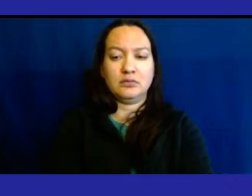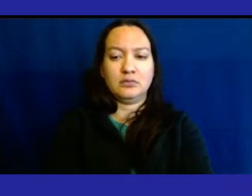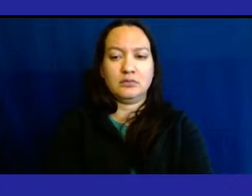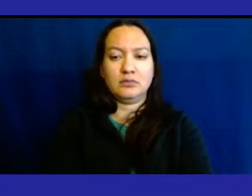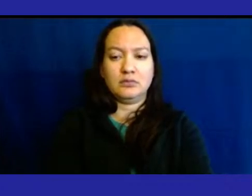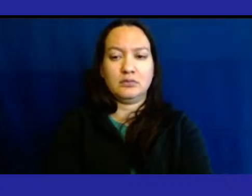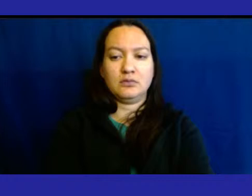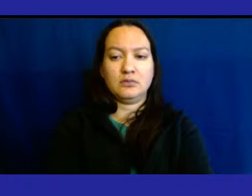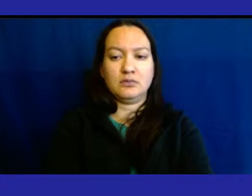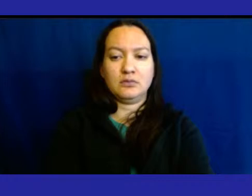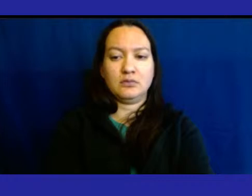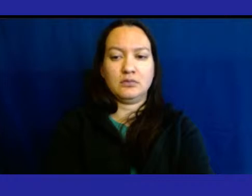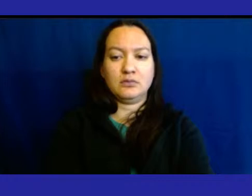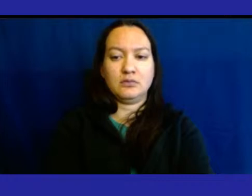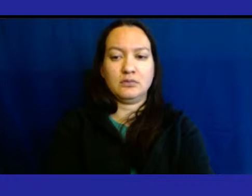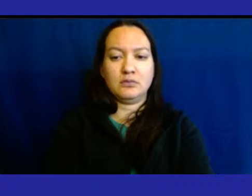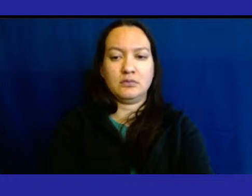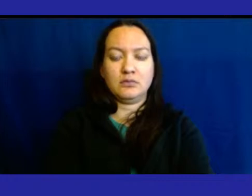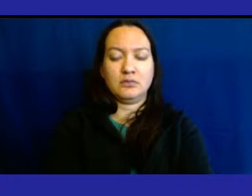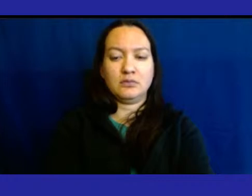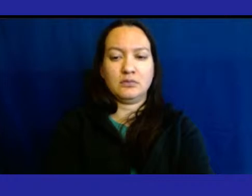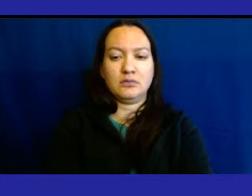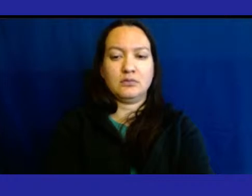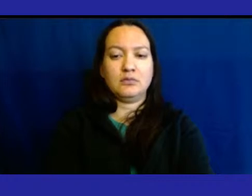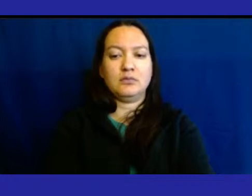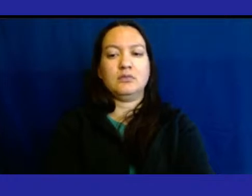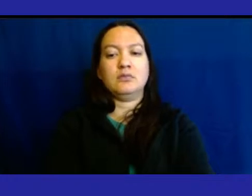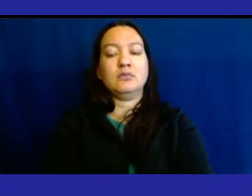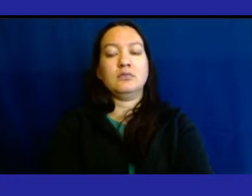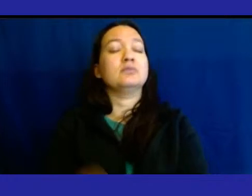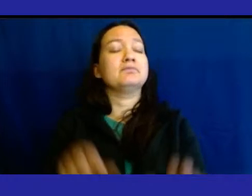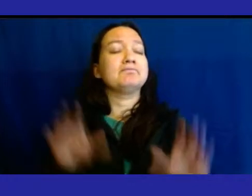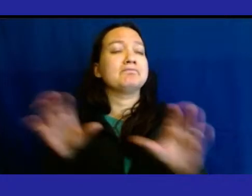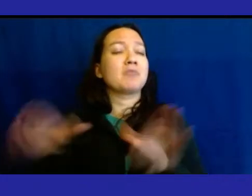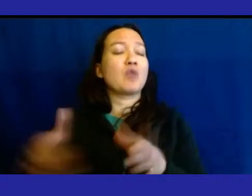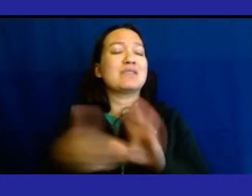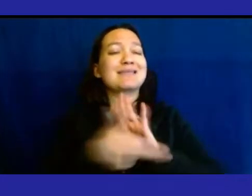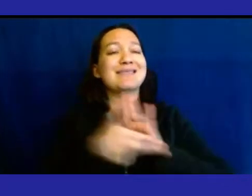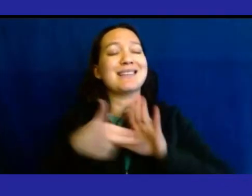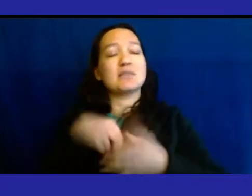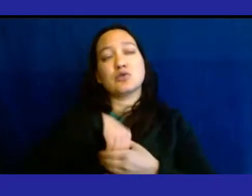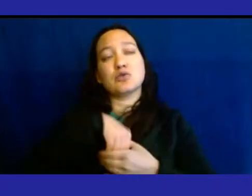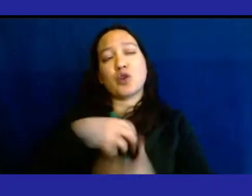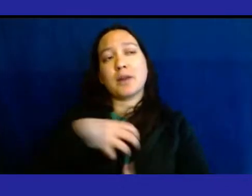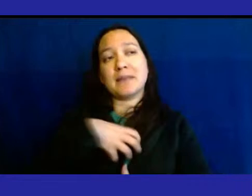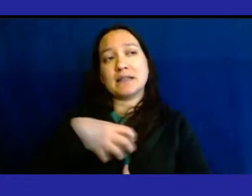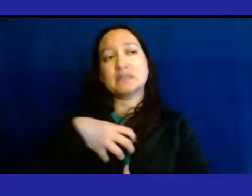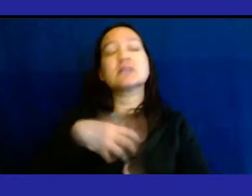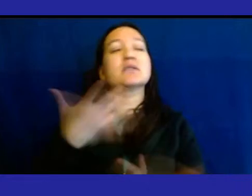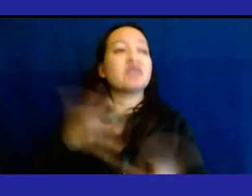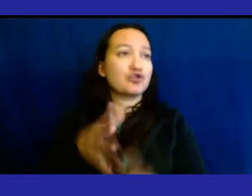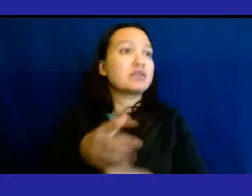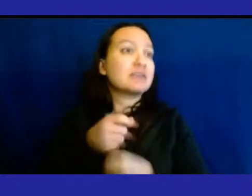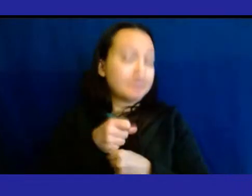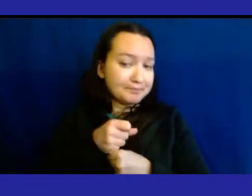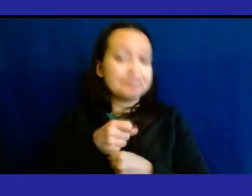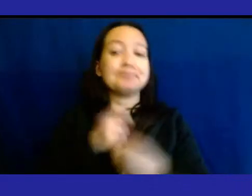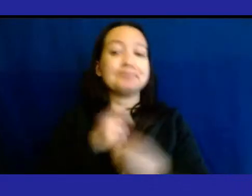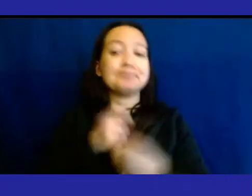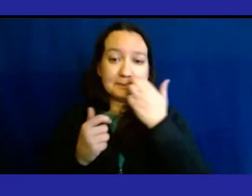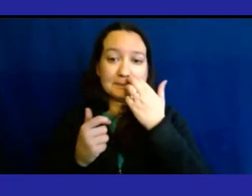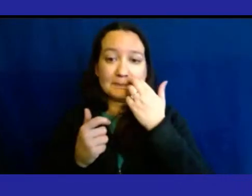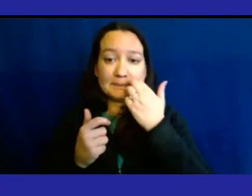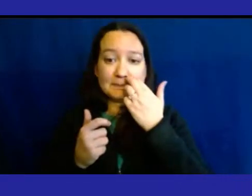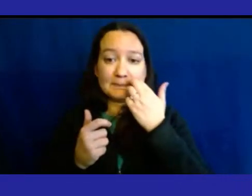So the slide categorizes the status of the internal complaints that have been received.